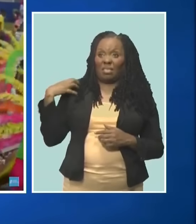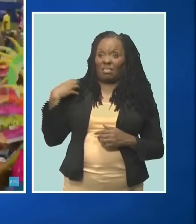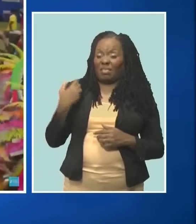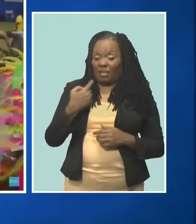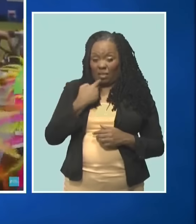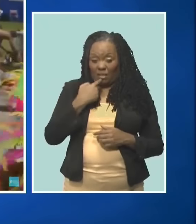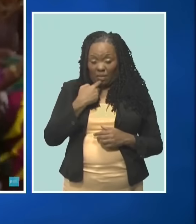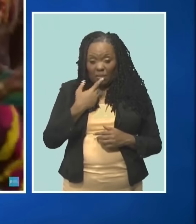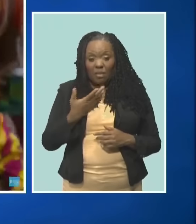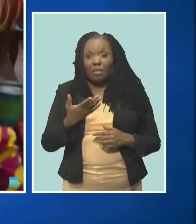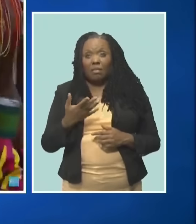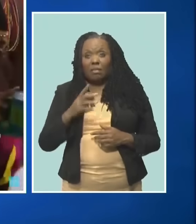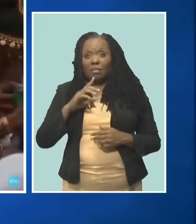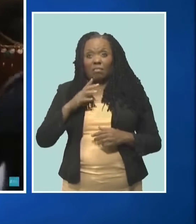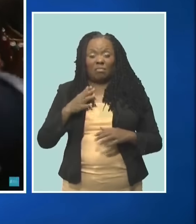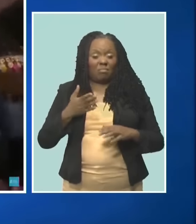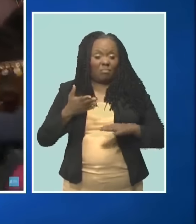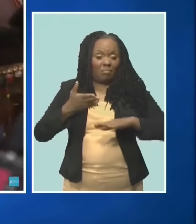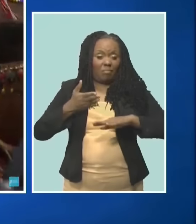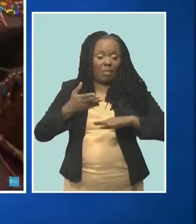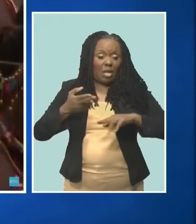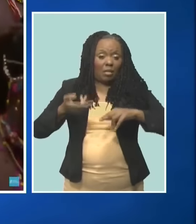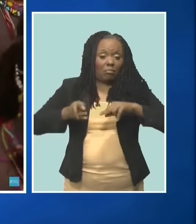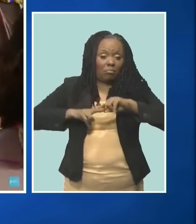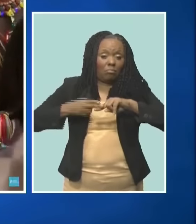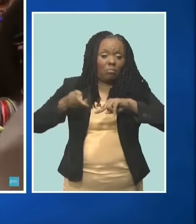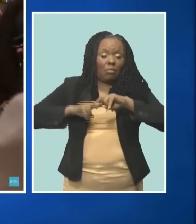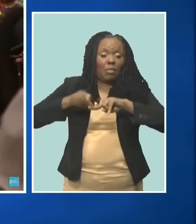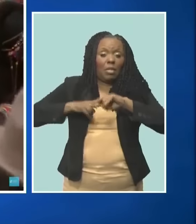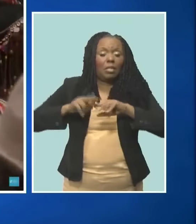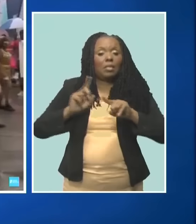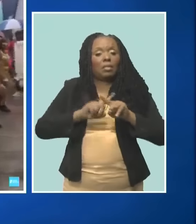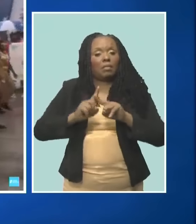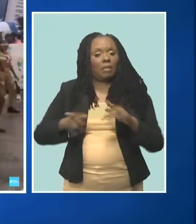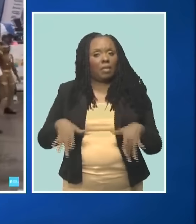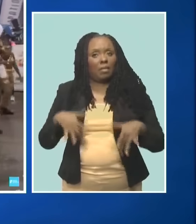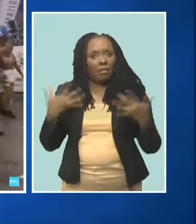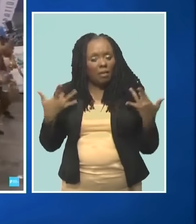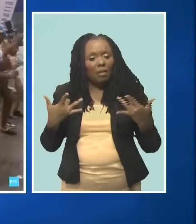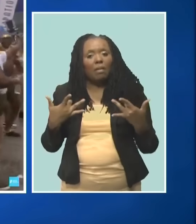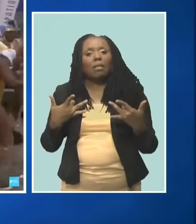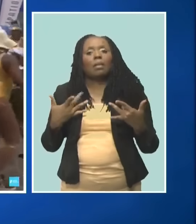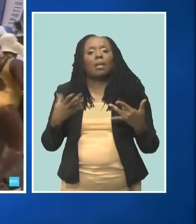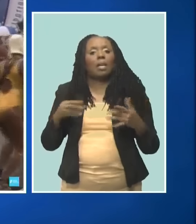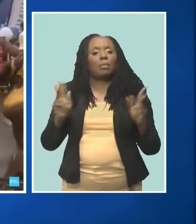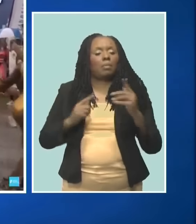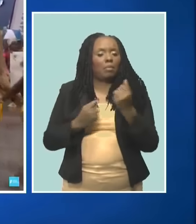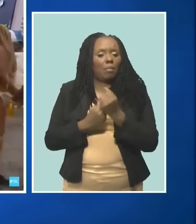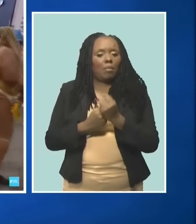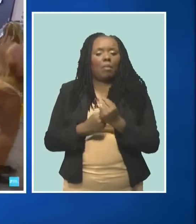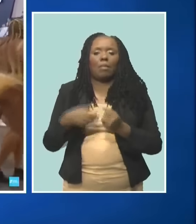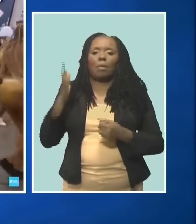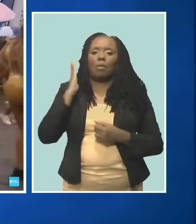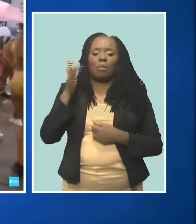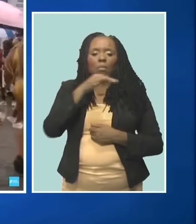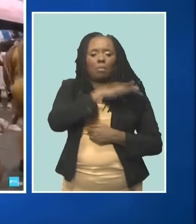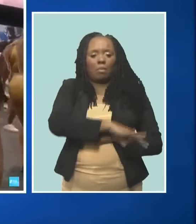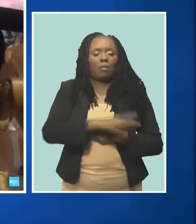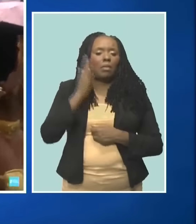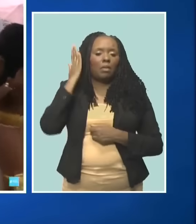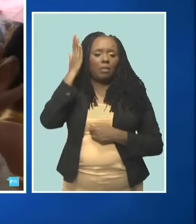Revitalization Committee says the increase in events and the support from the public augurs well for the future of the Cropover